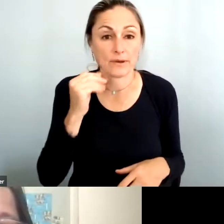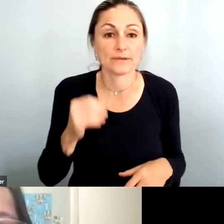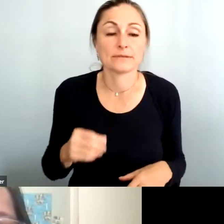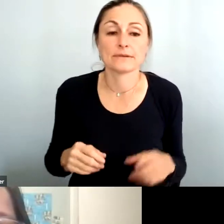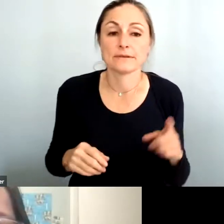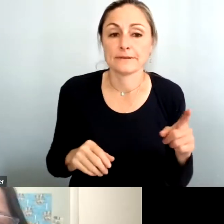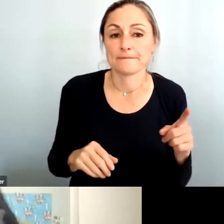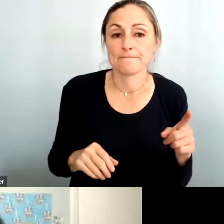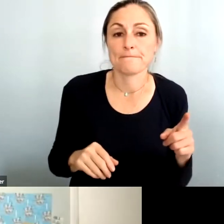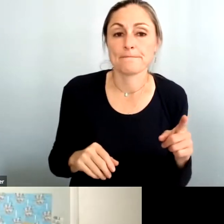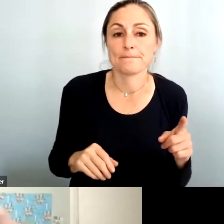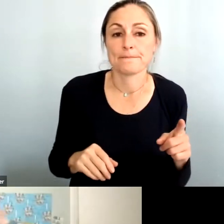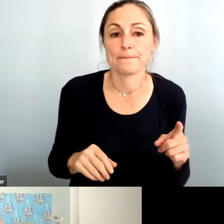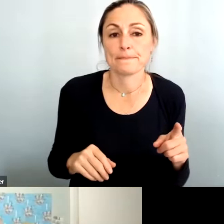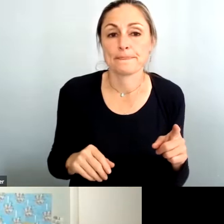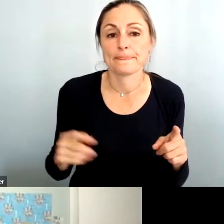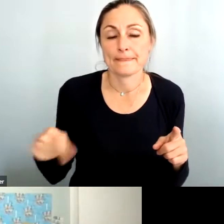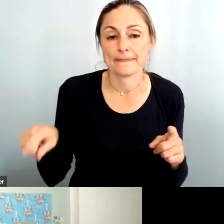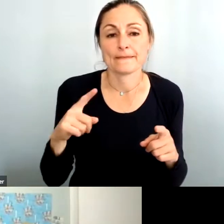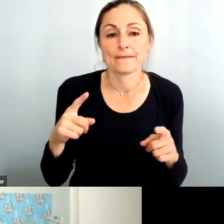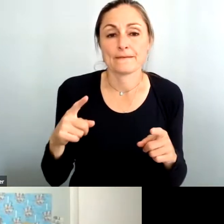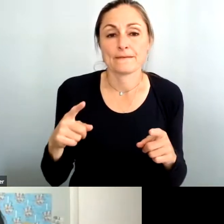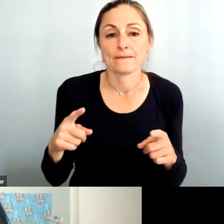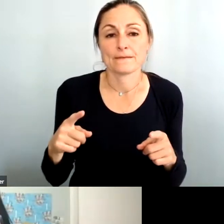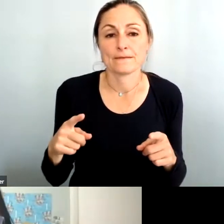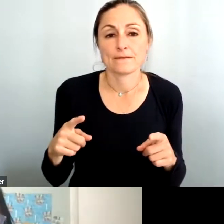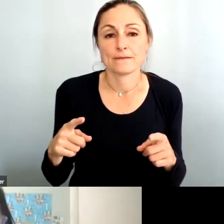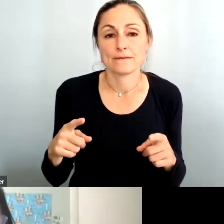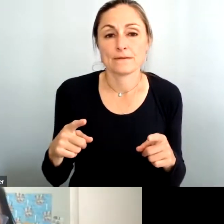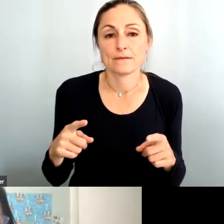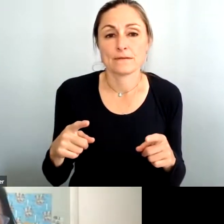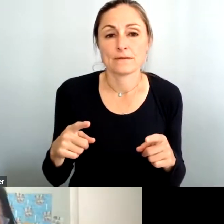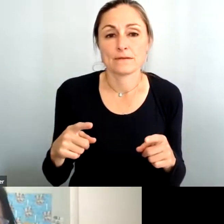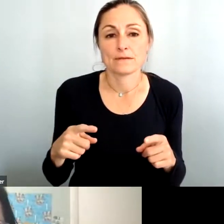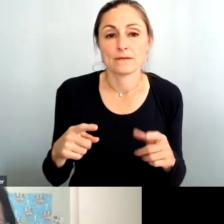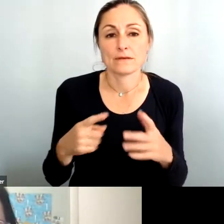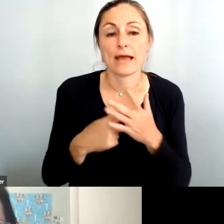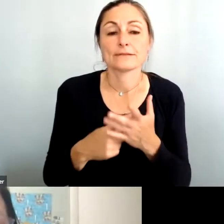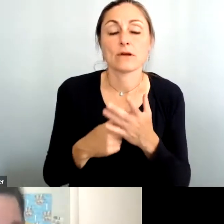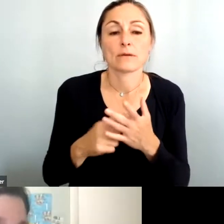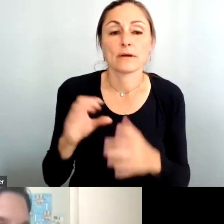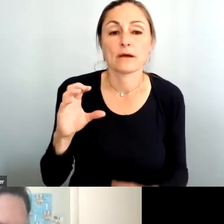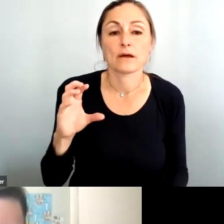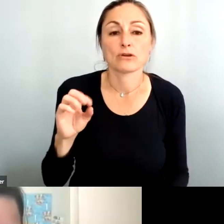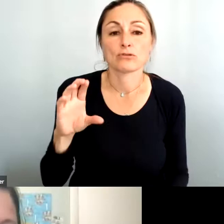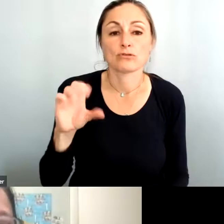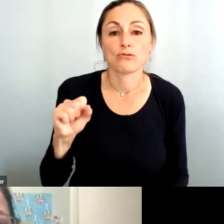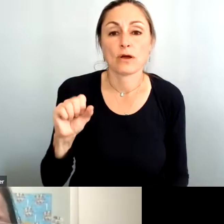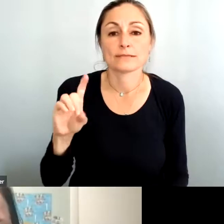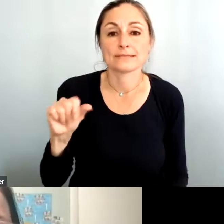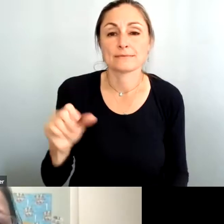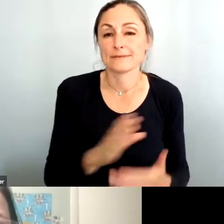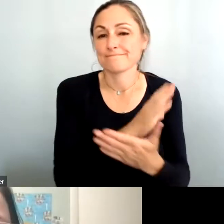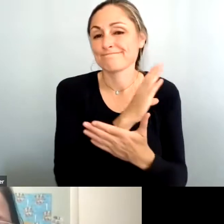I think the other thing is we talked about, I'm English, so I talk about cross disability, which means all disabilities